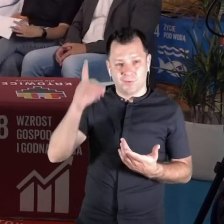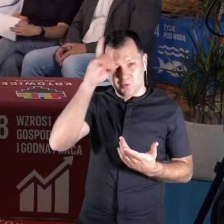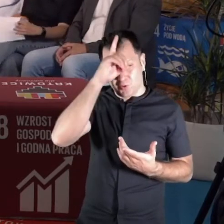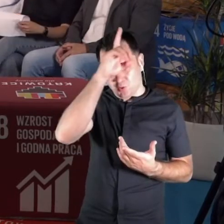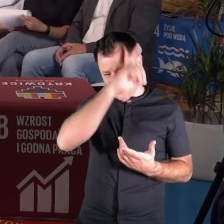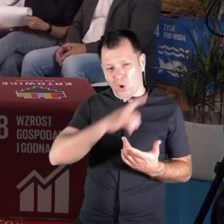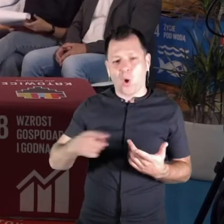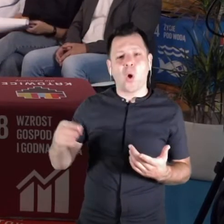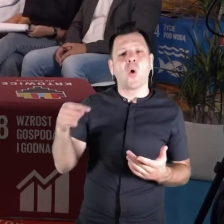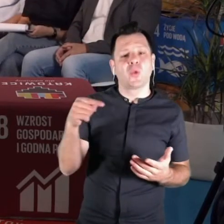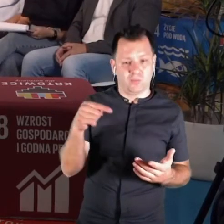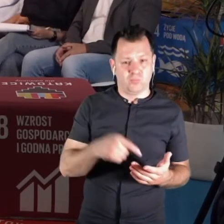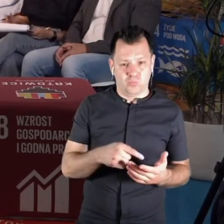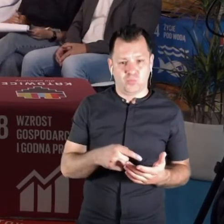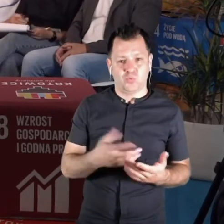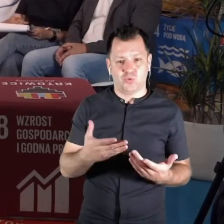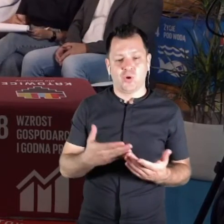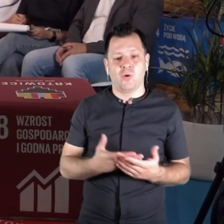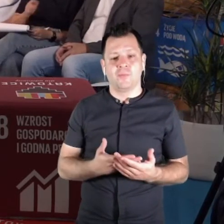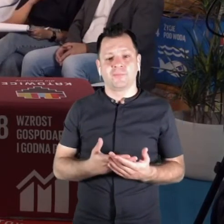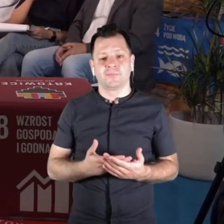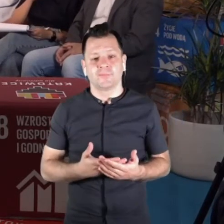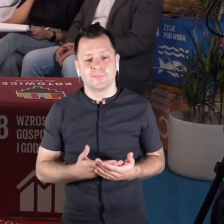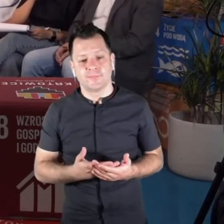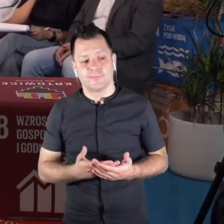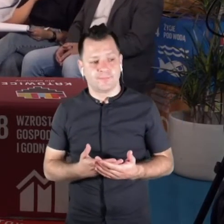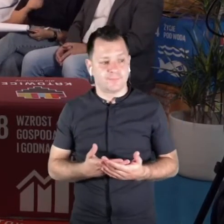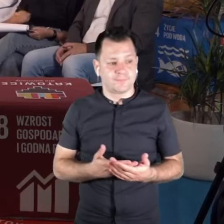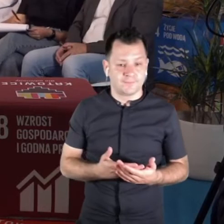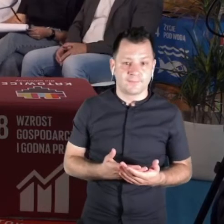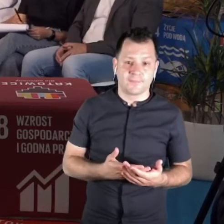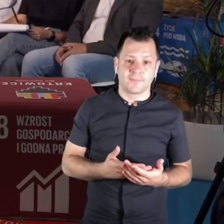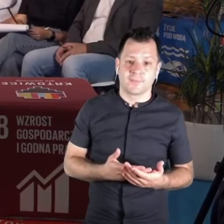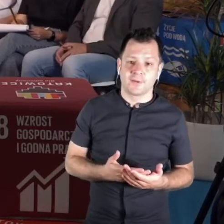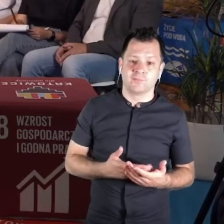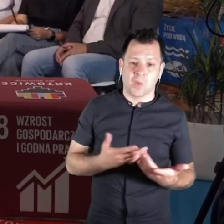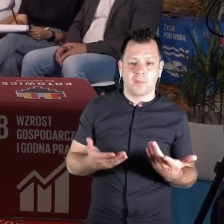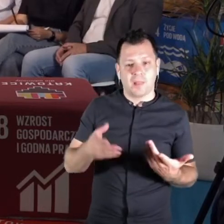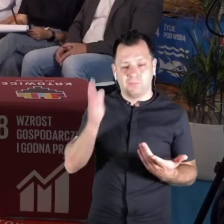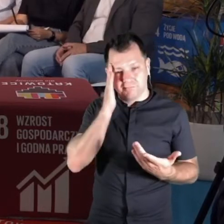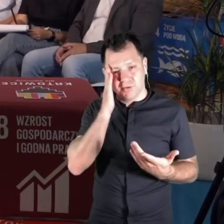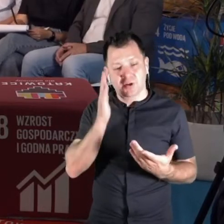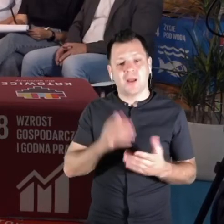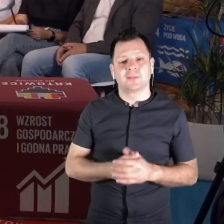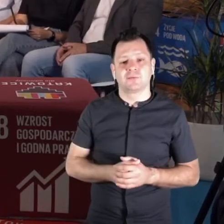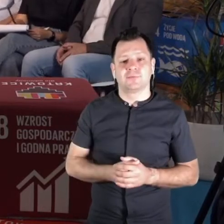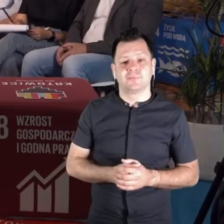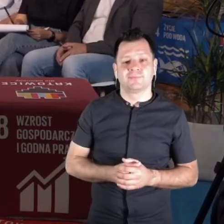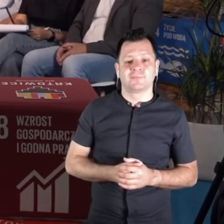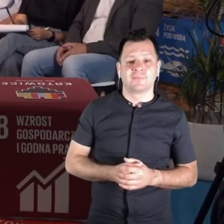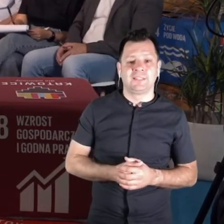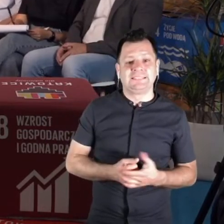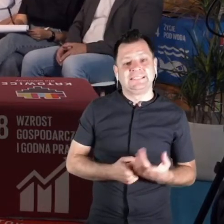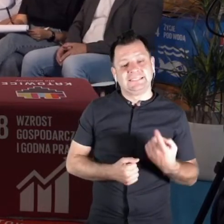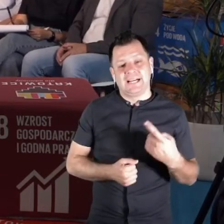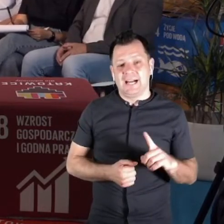for sometimes for very good reasons. But this hinders, this blocks kind of innovation. So at the City